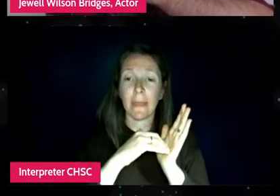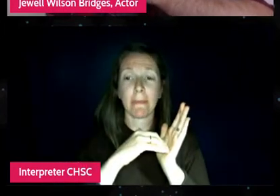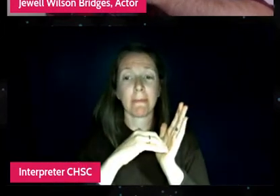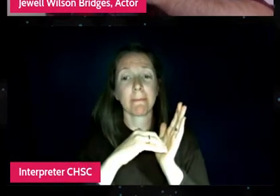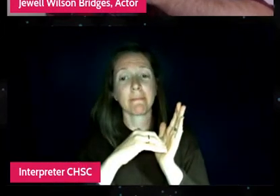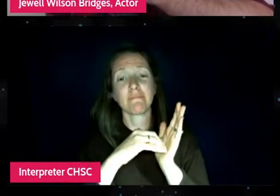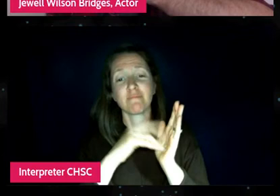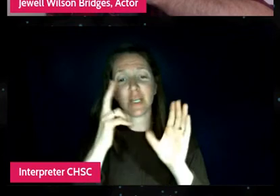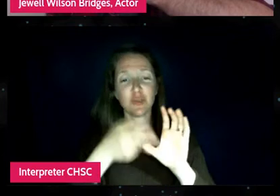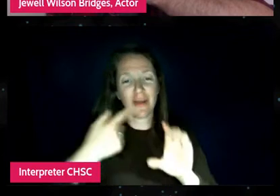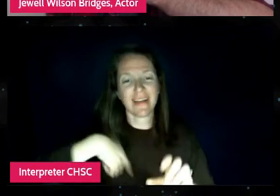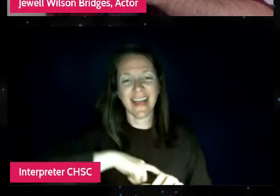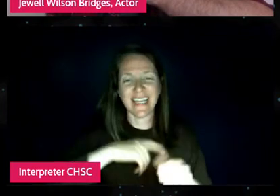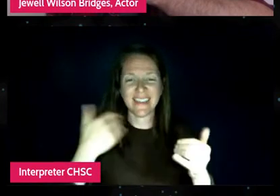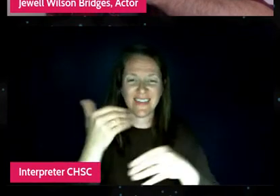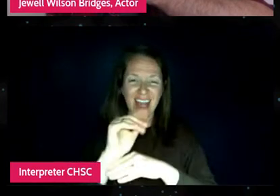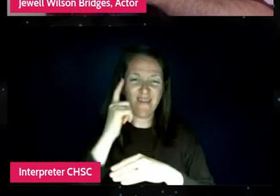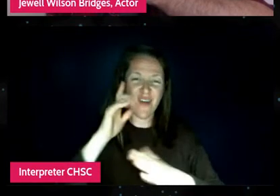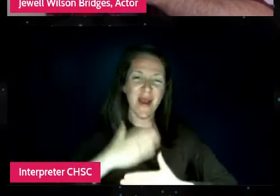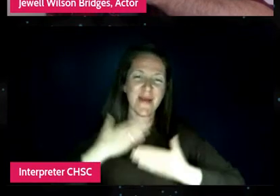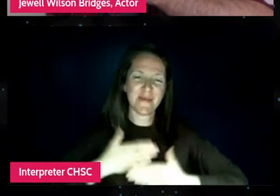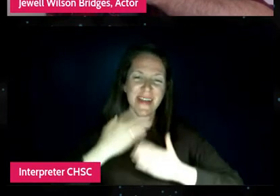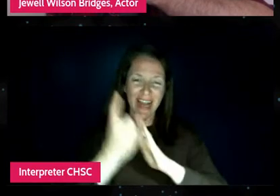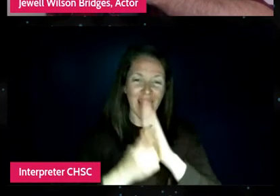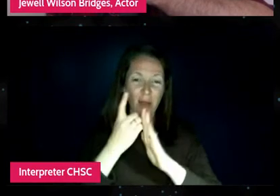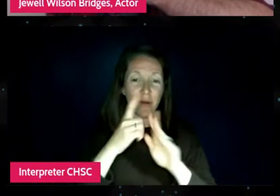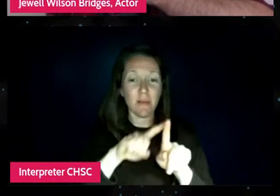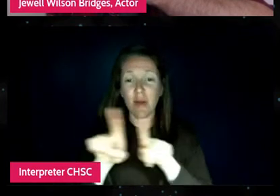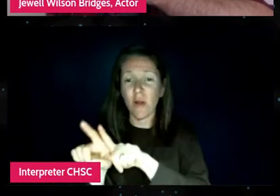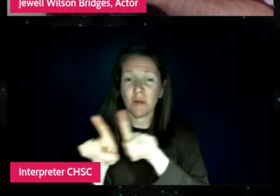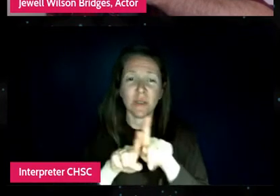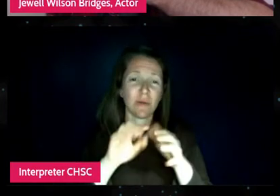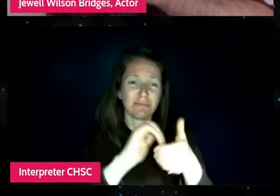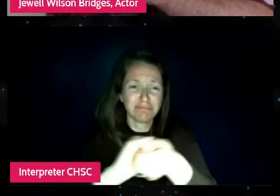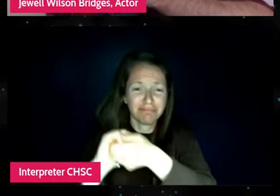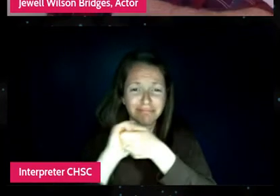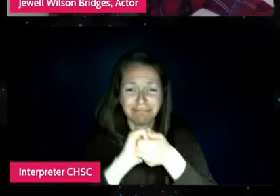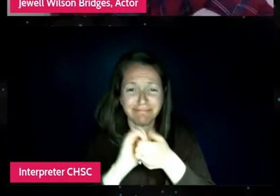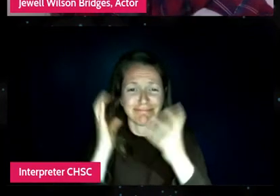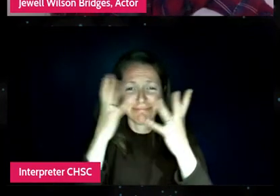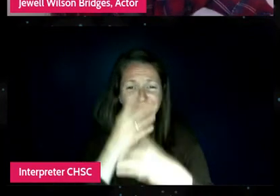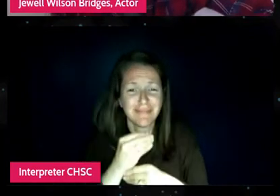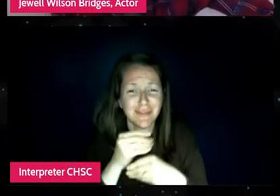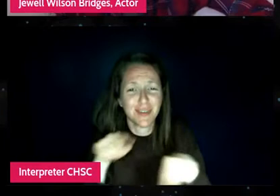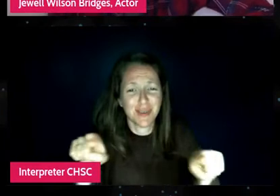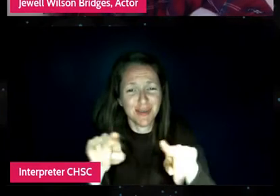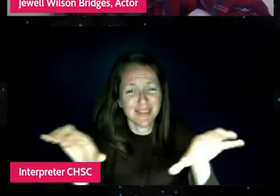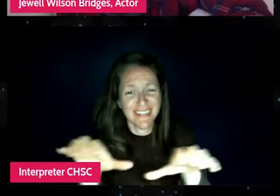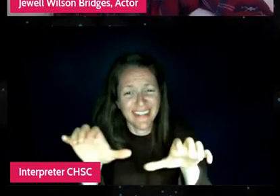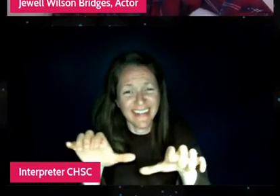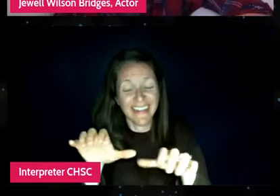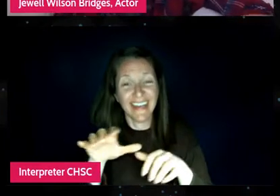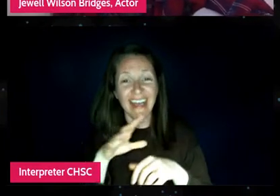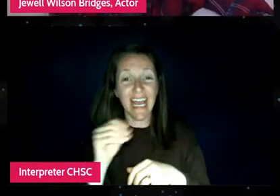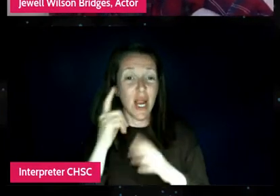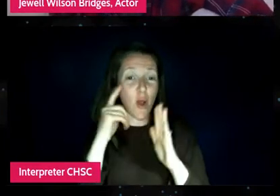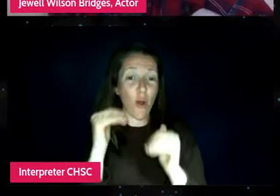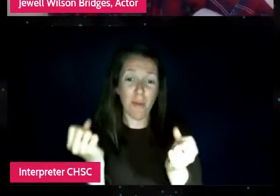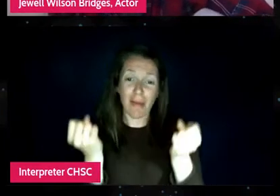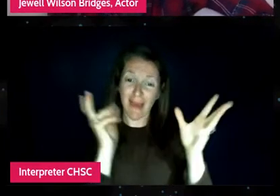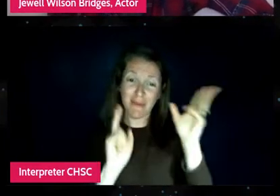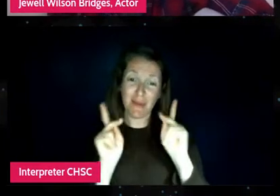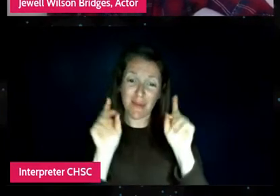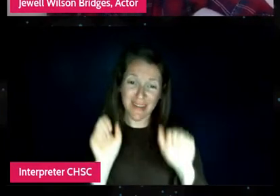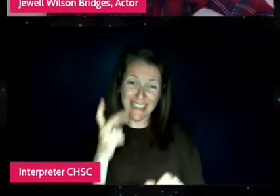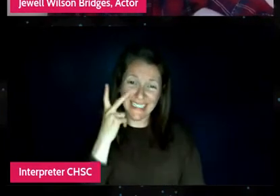this evening for the happy hour, but also for just collaborating as beautifully as you did. And I hope a lot of folks get to see